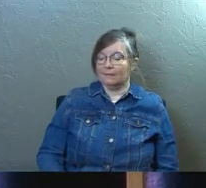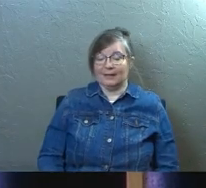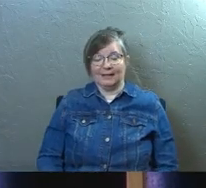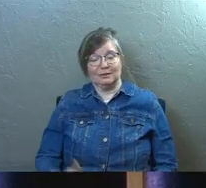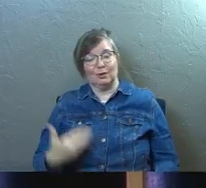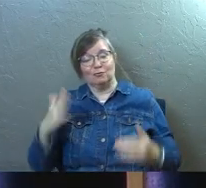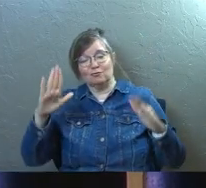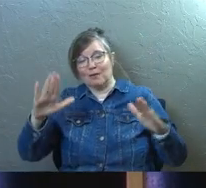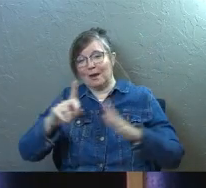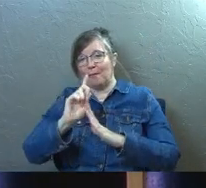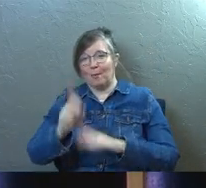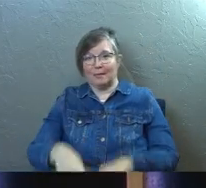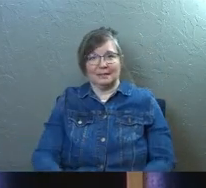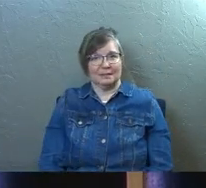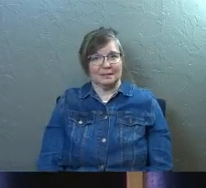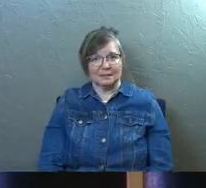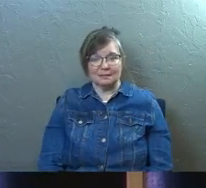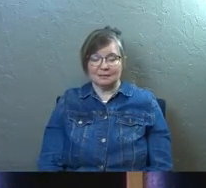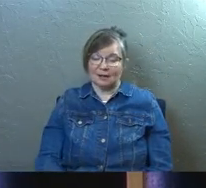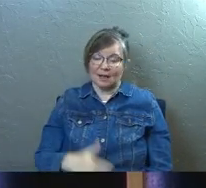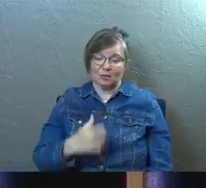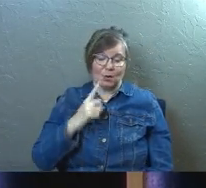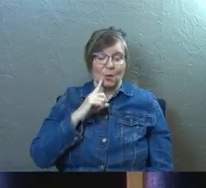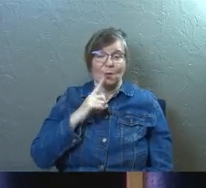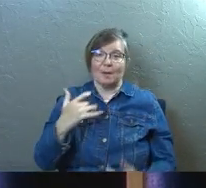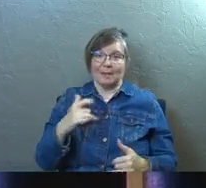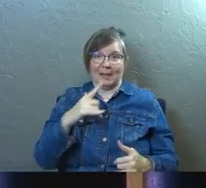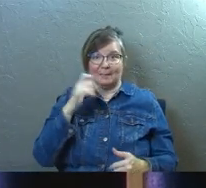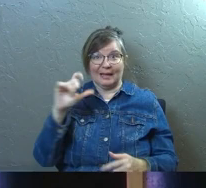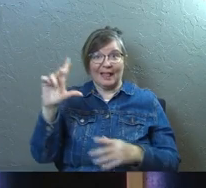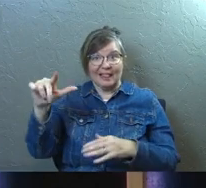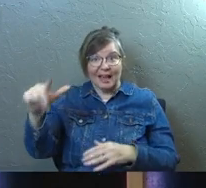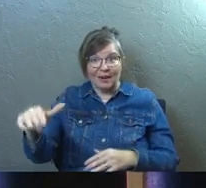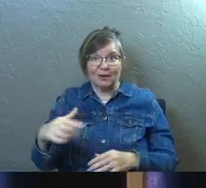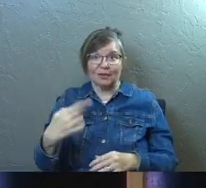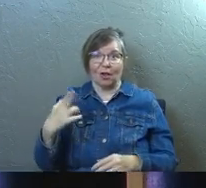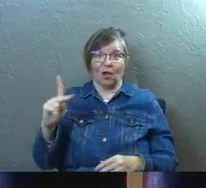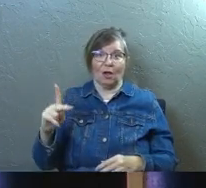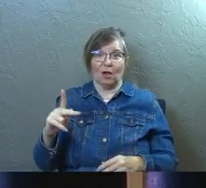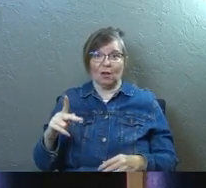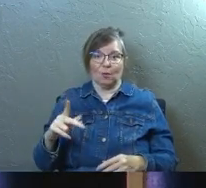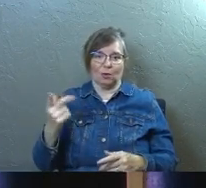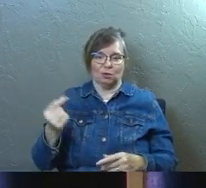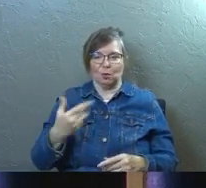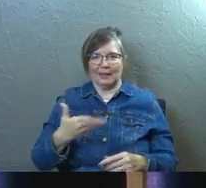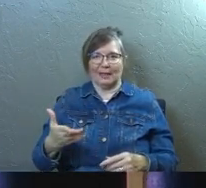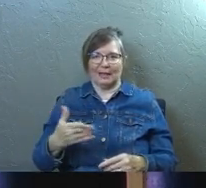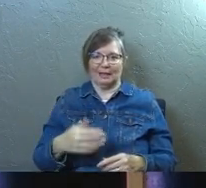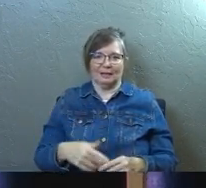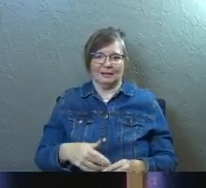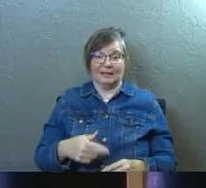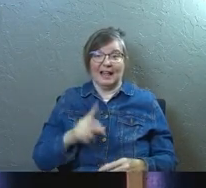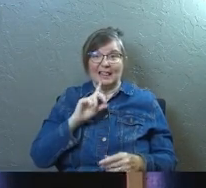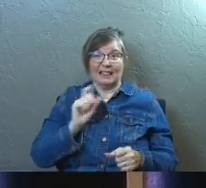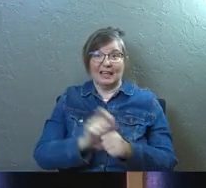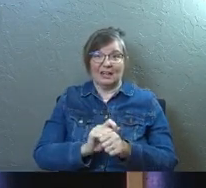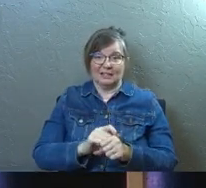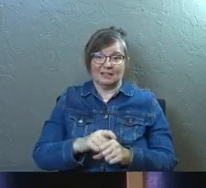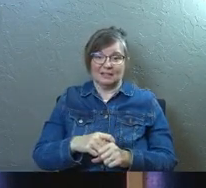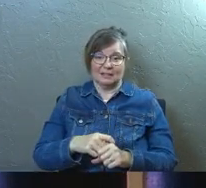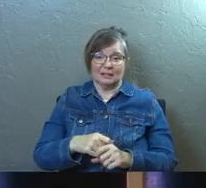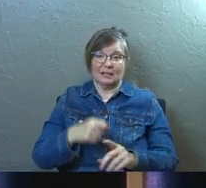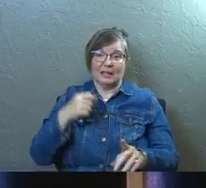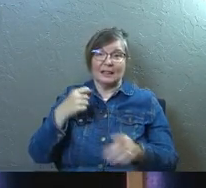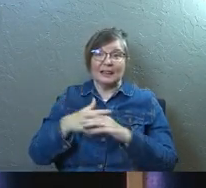a great moment. And it's totally going to play out because later on, the Hulk is going to like do his thing. And he's like literally going to punch